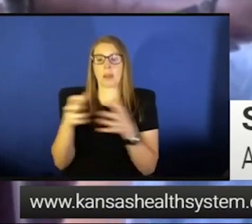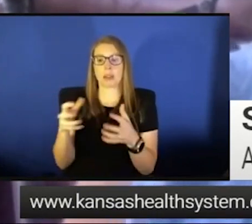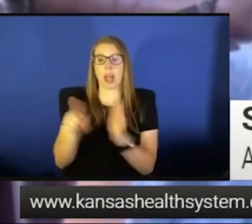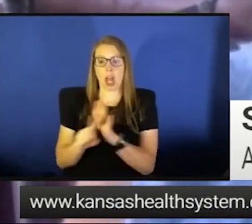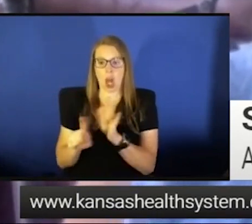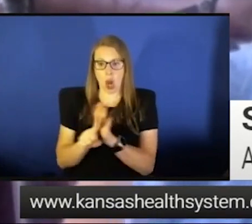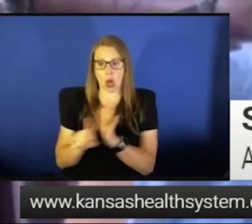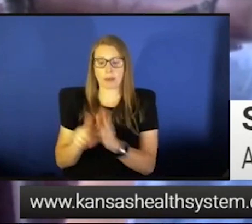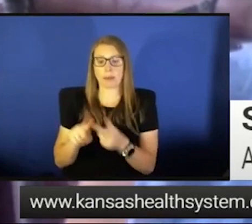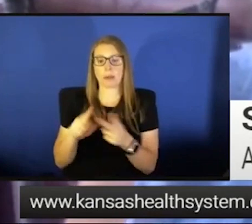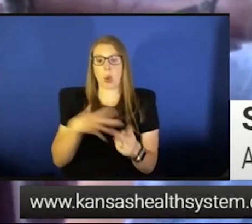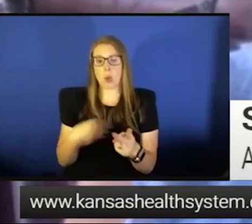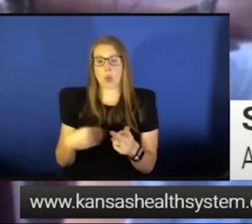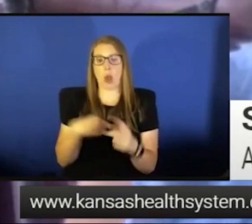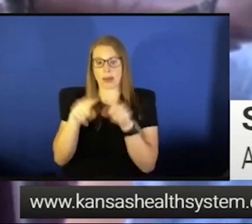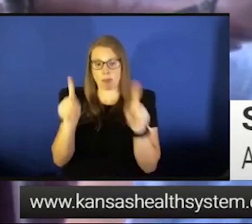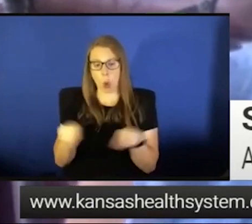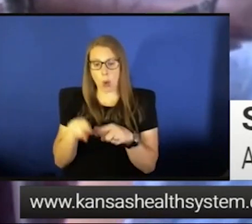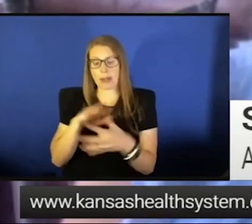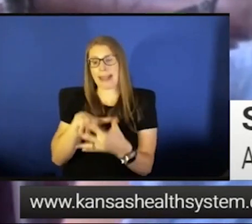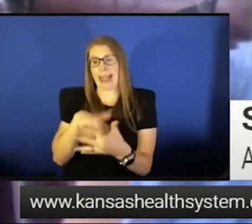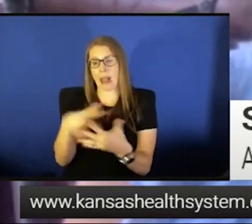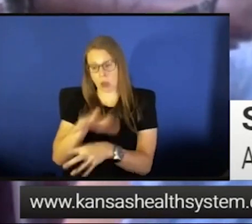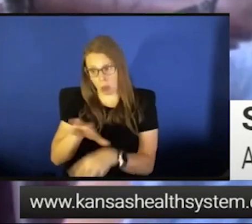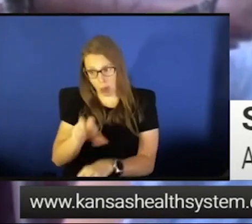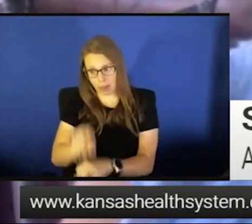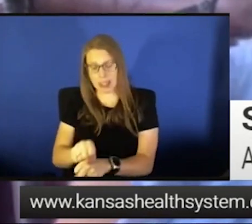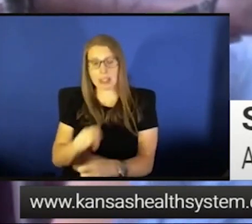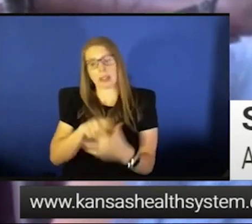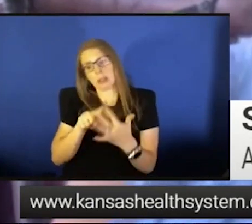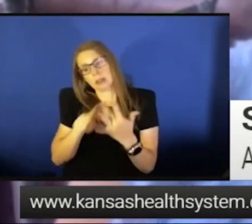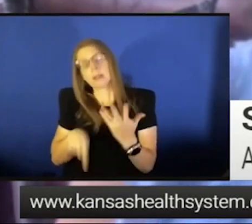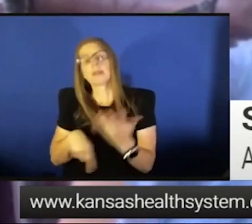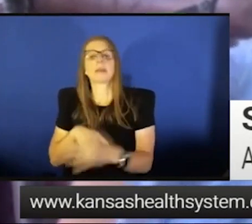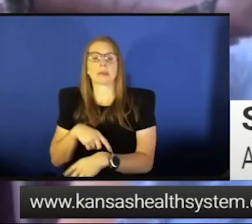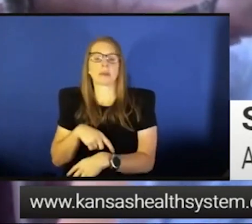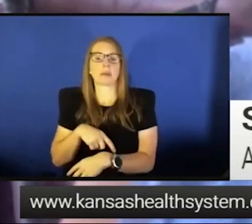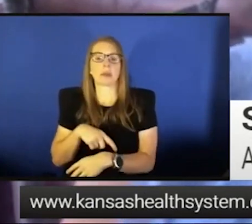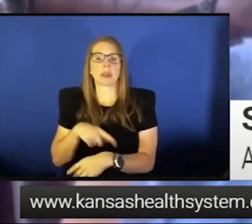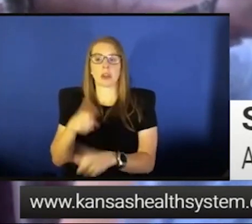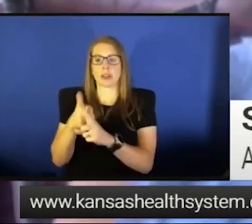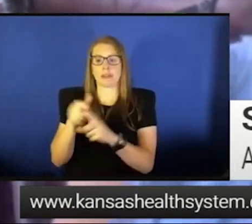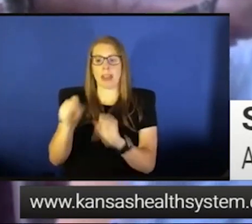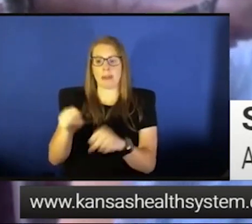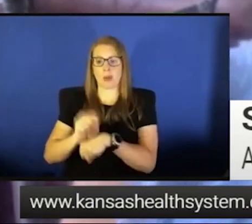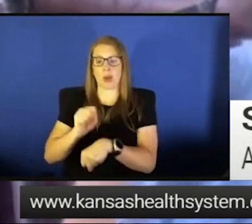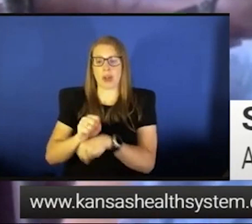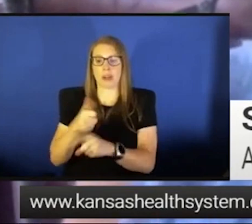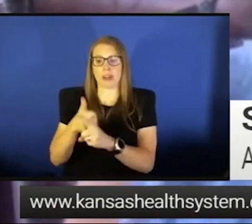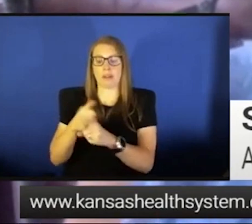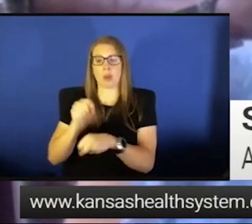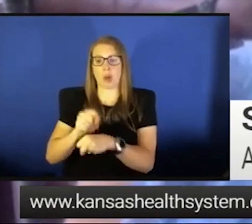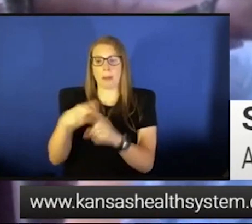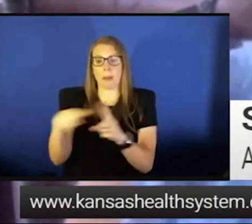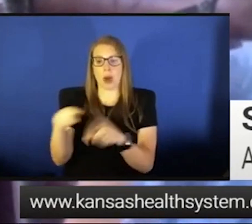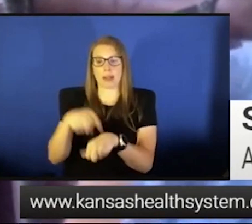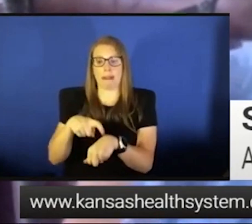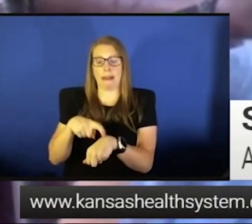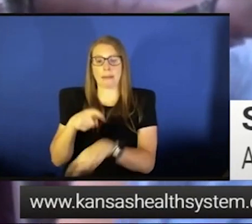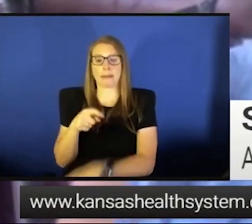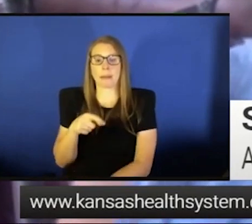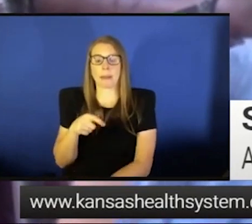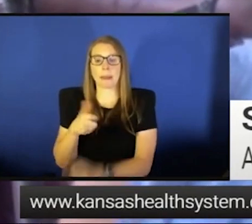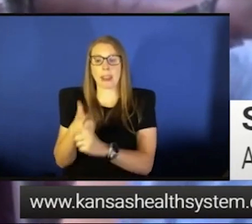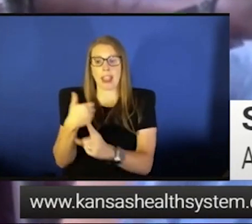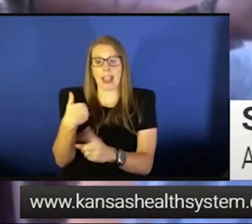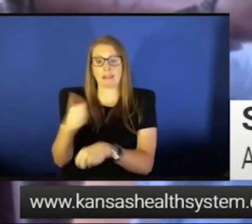alarms, whiteboard, calendar appointments. She is able to work right now. She's working part-time, and she has